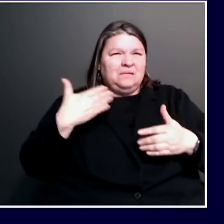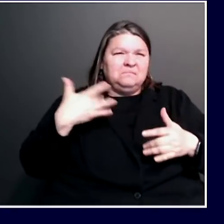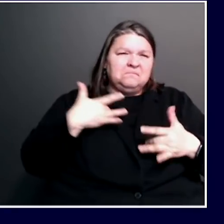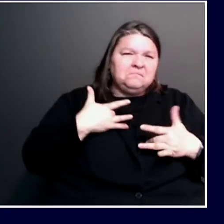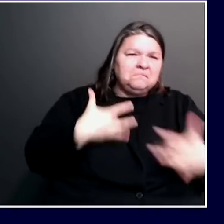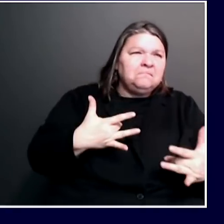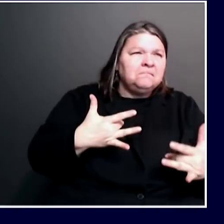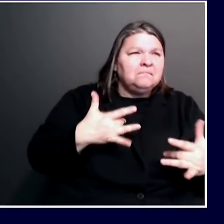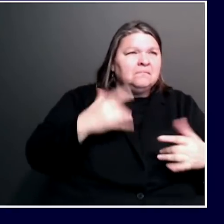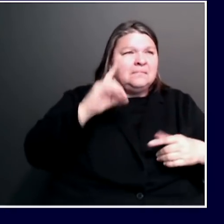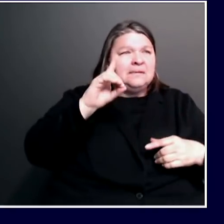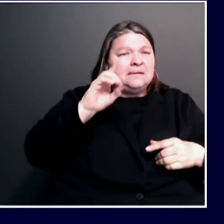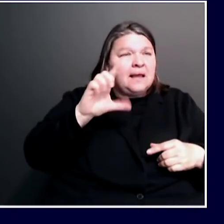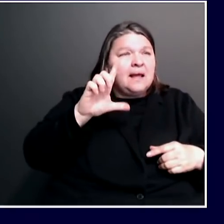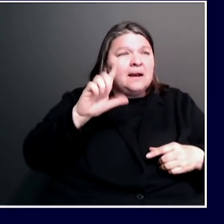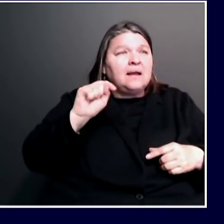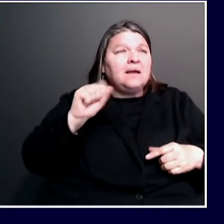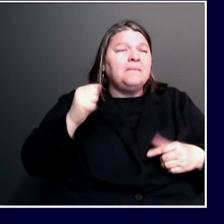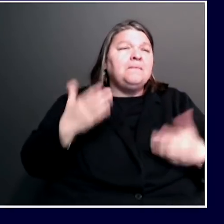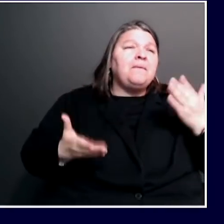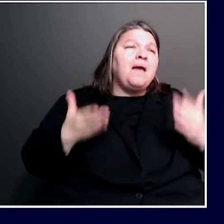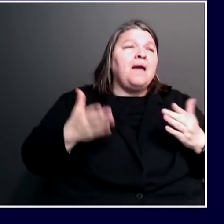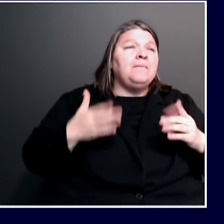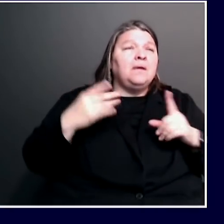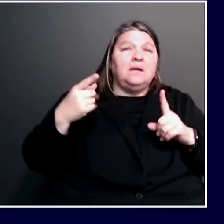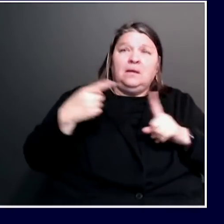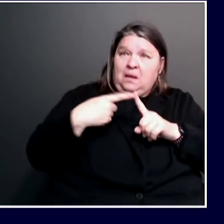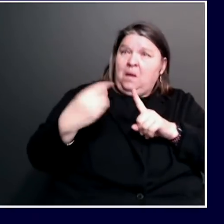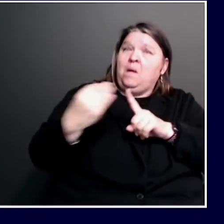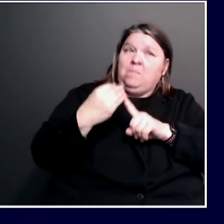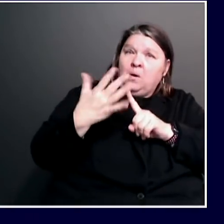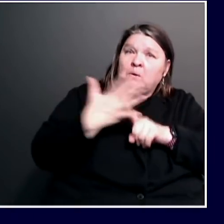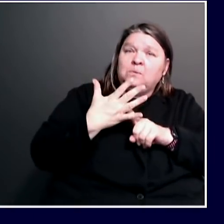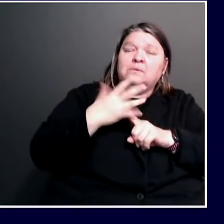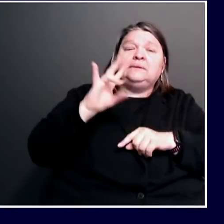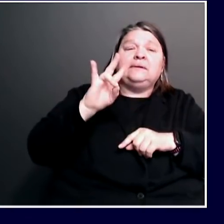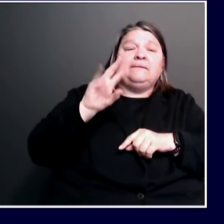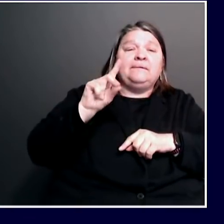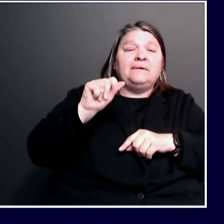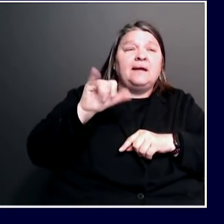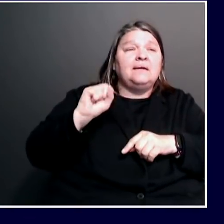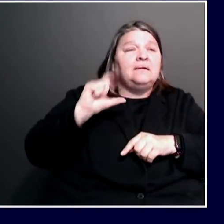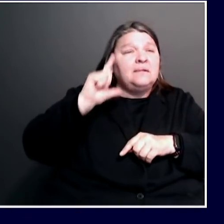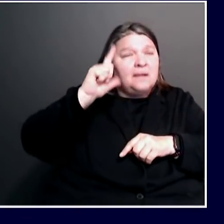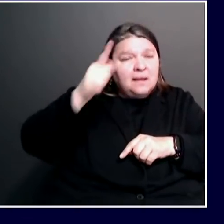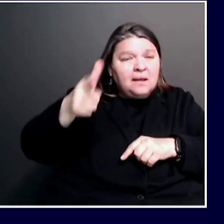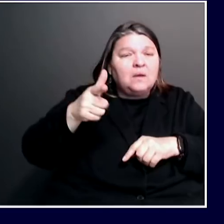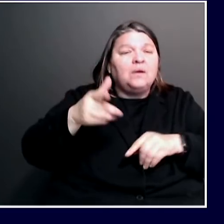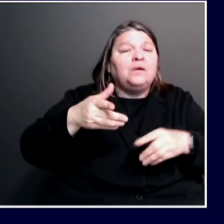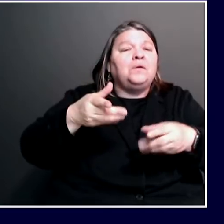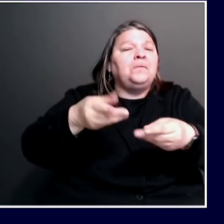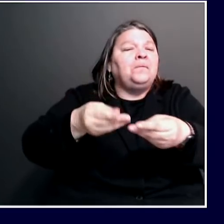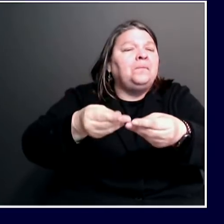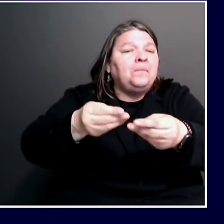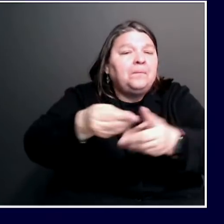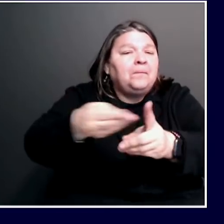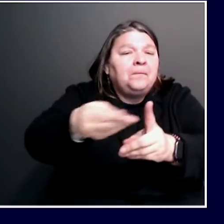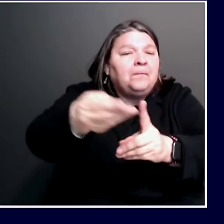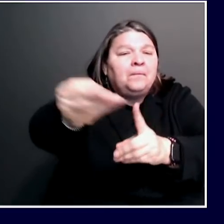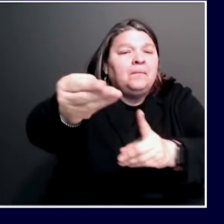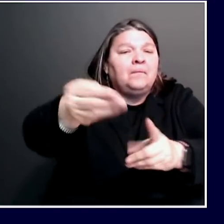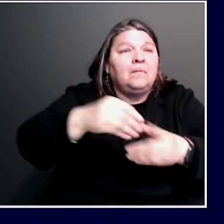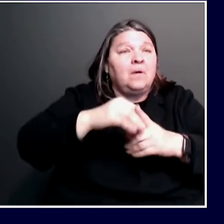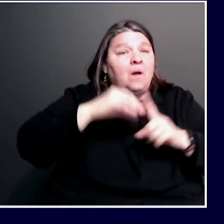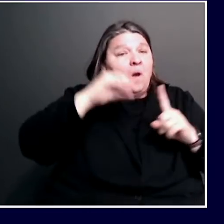exposed and when you could start being contagious to others. But with Omicron, it's shorter, by about a day to a day and a